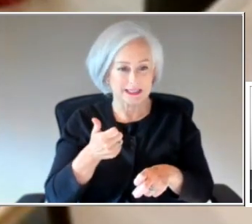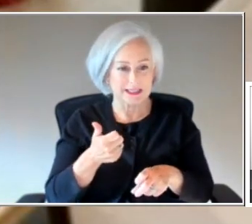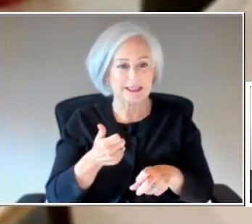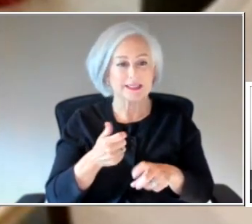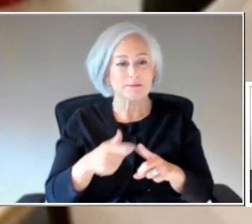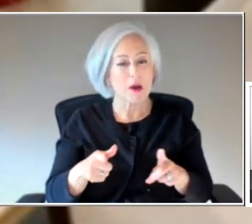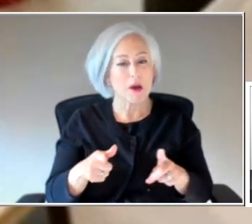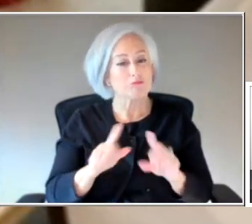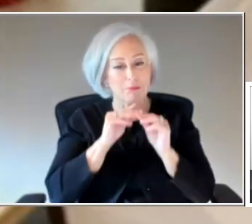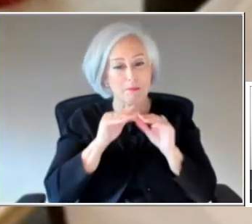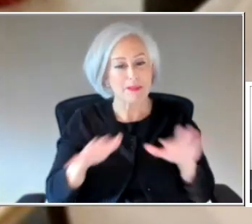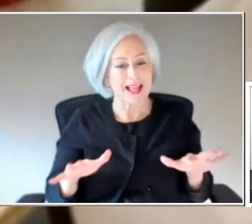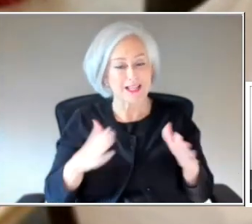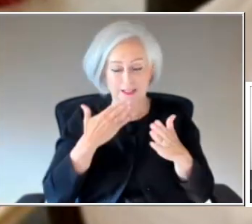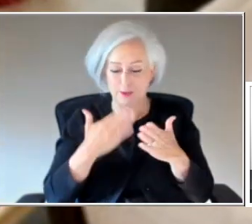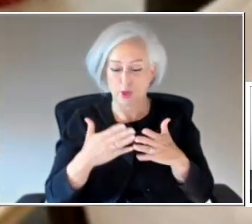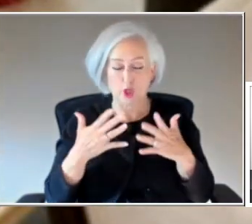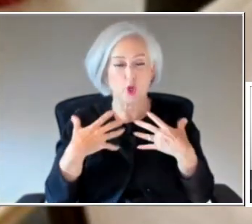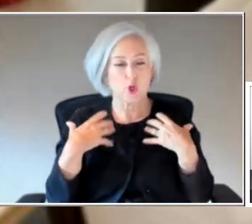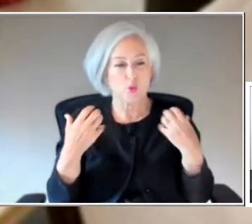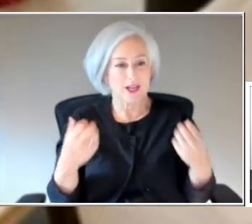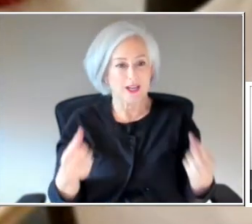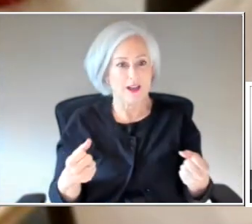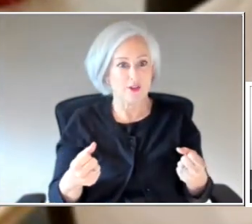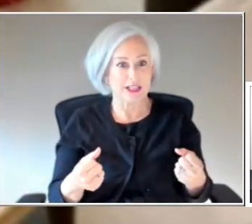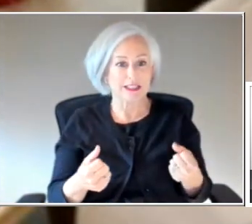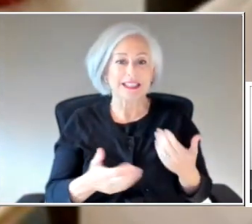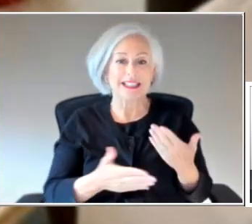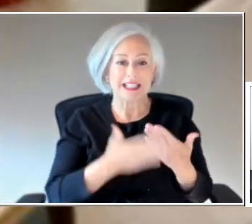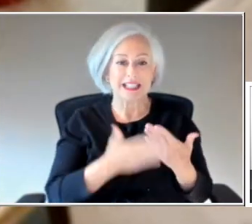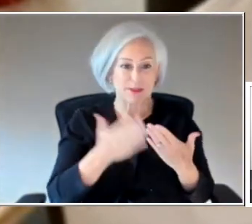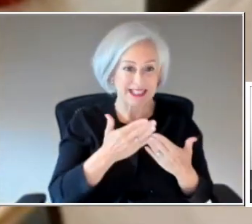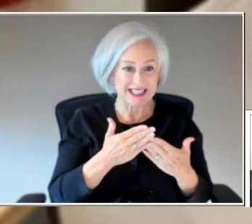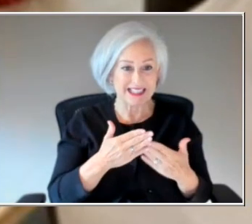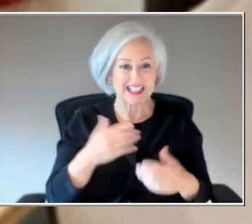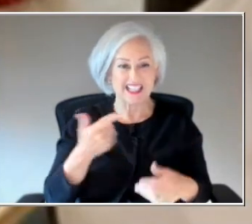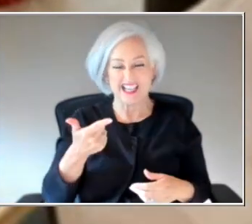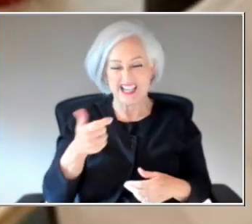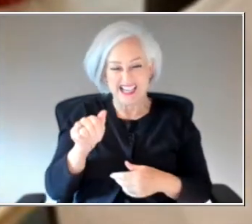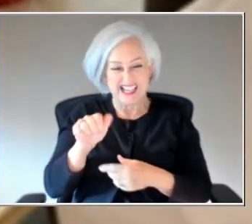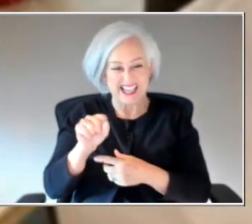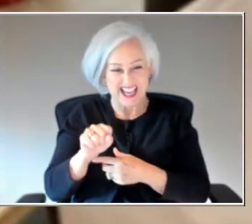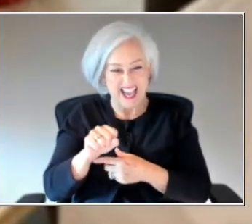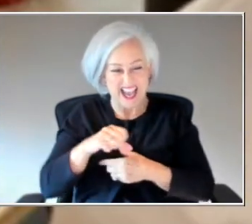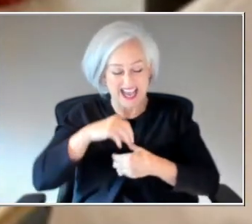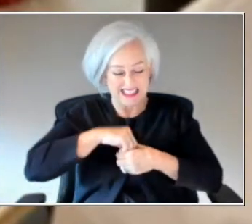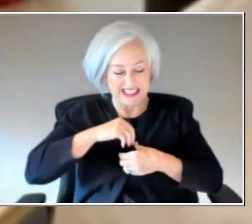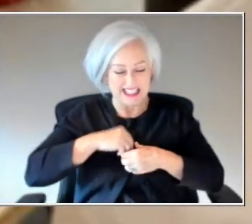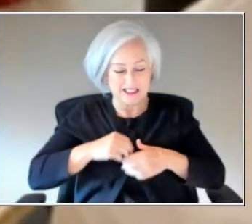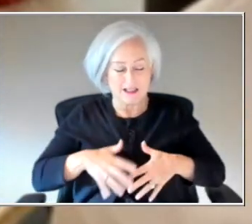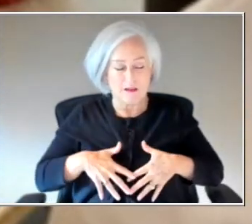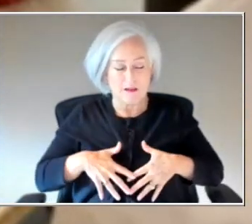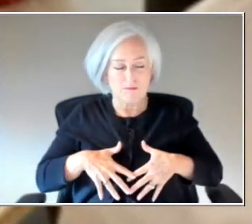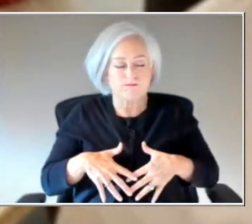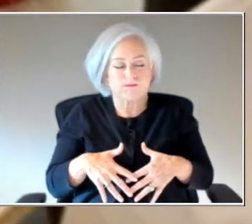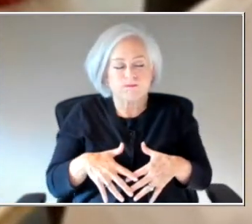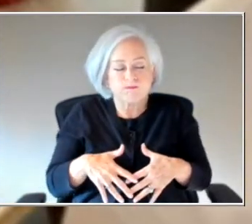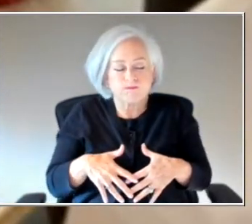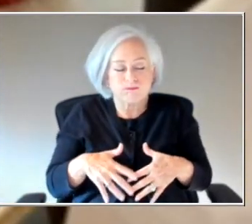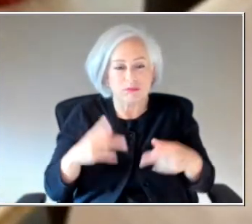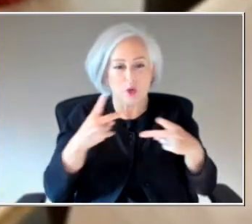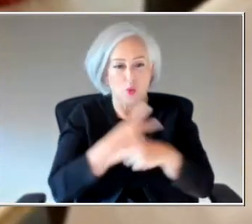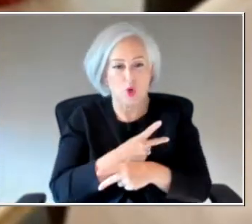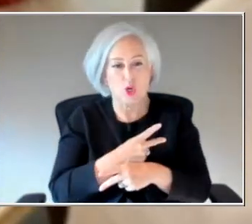really great recovery. It's been really easy. The gas pains inside were probably the worst, but I can't honestly recall